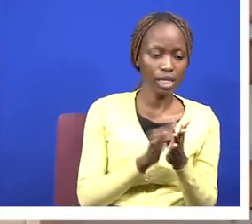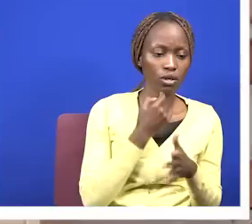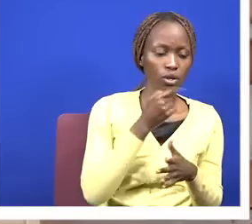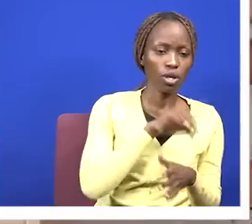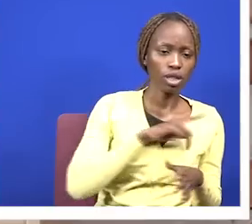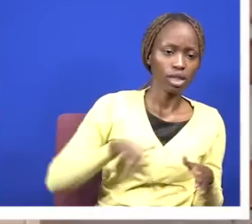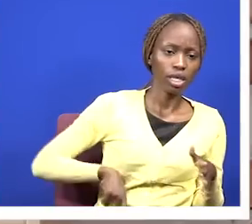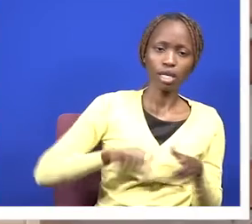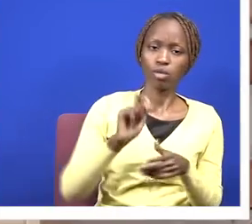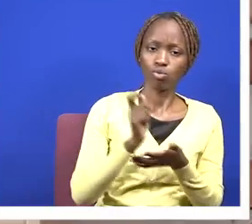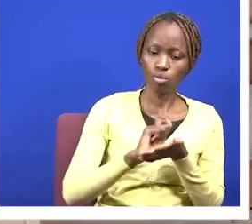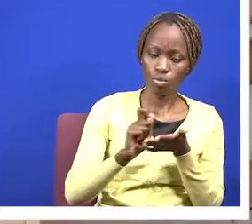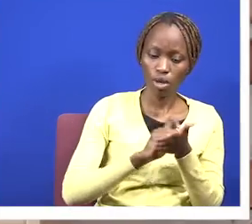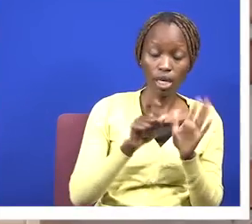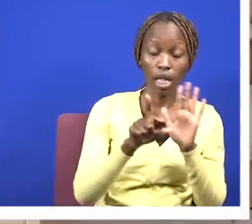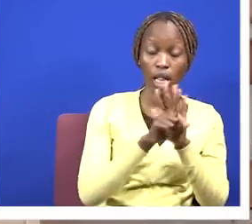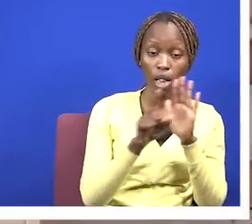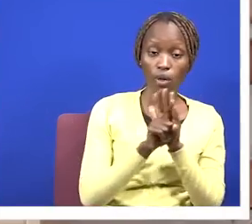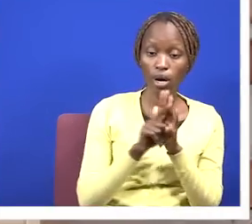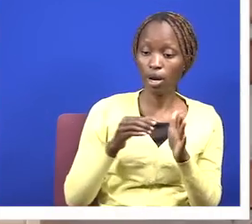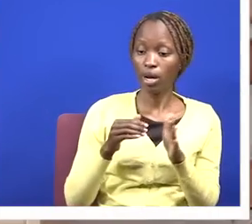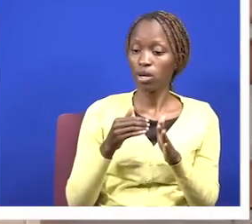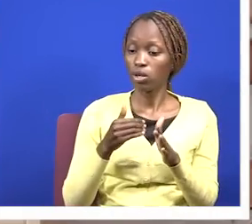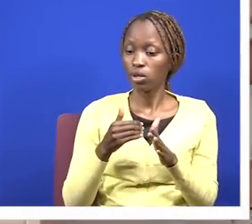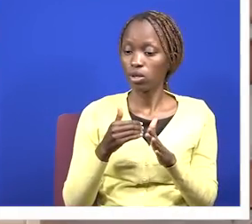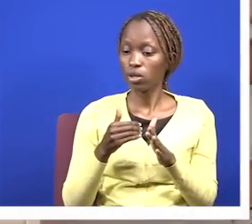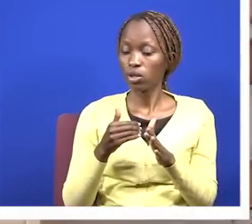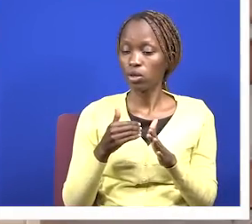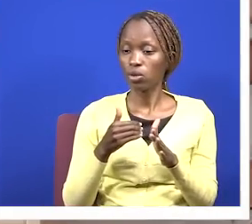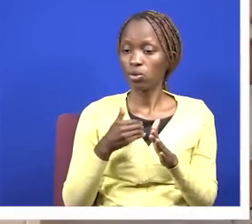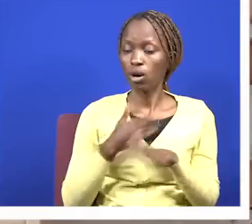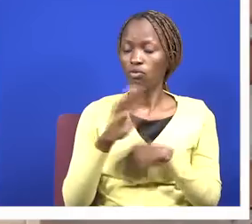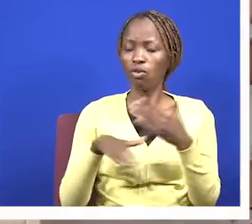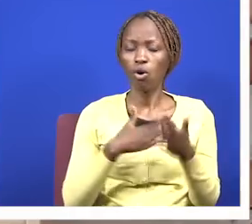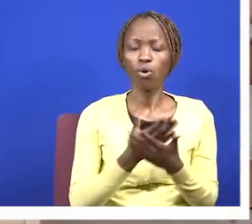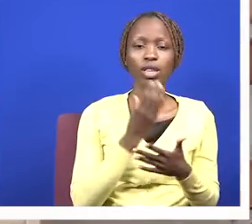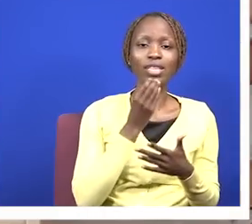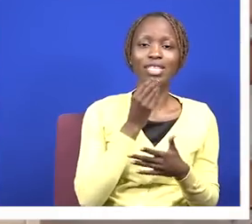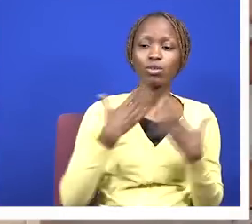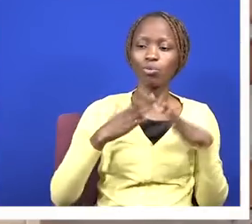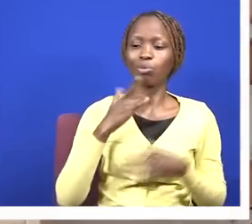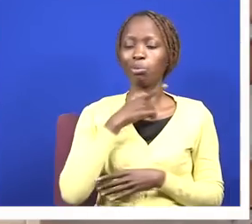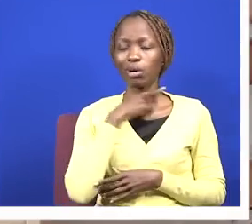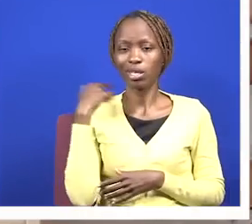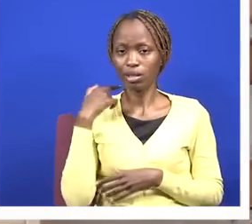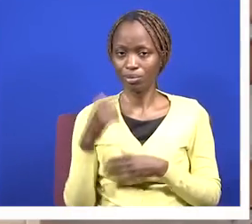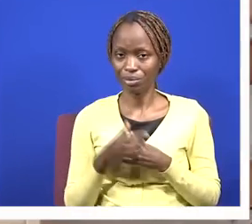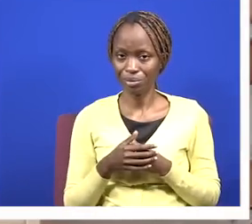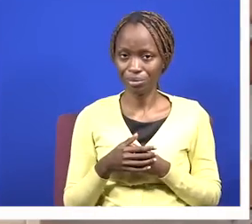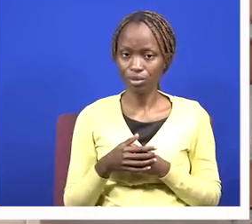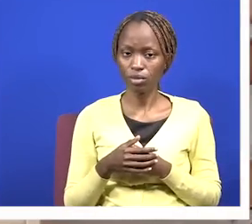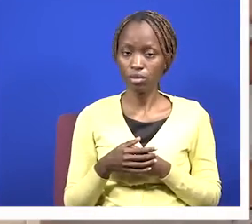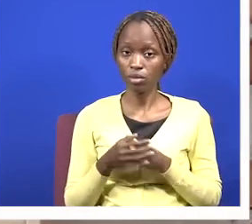write a law and have all the Jews killed. Can you imagine what an evil plot?